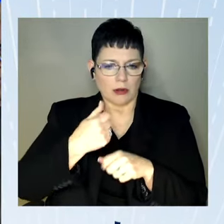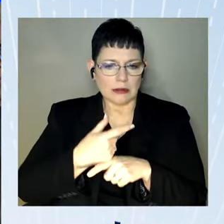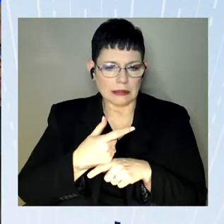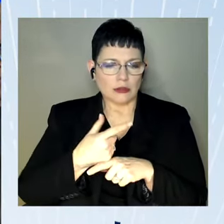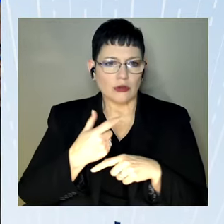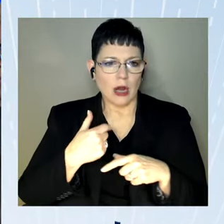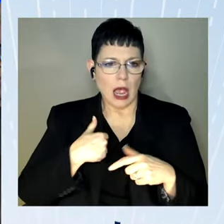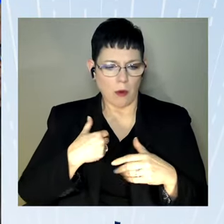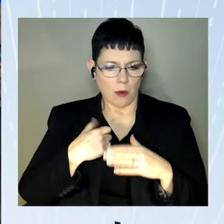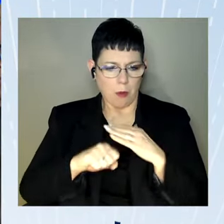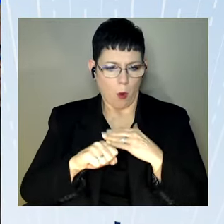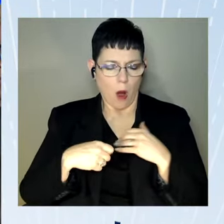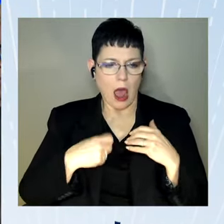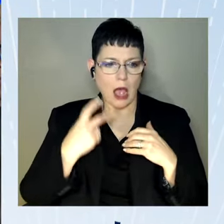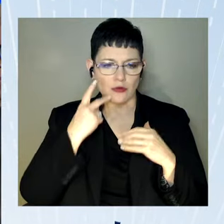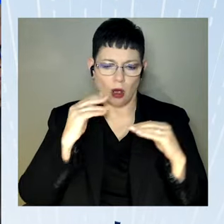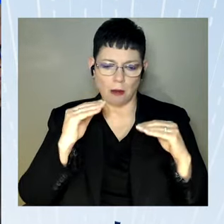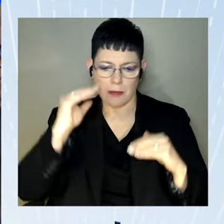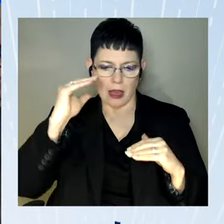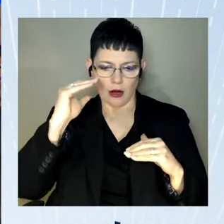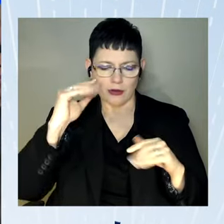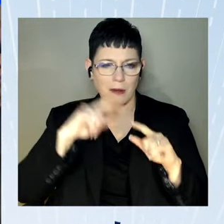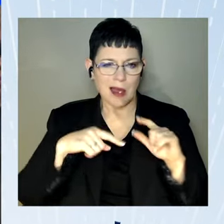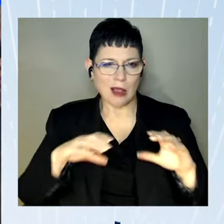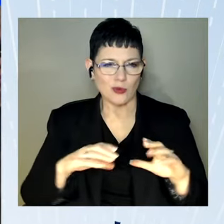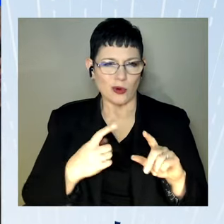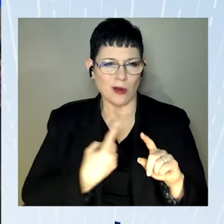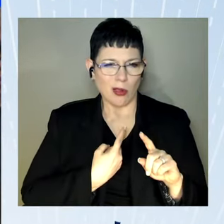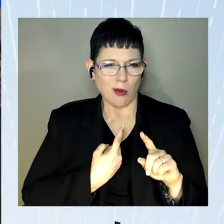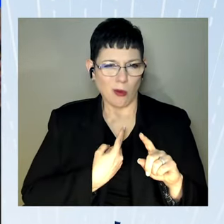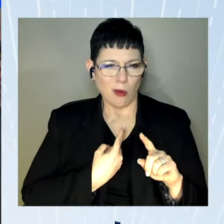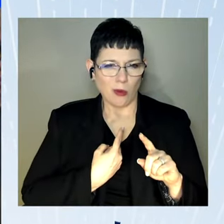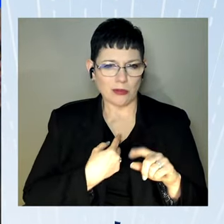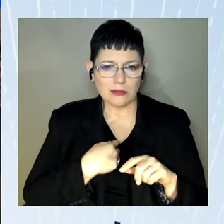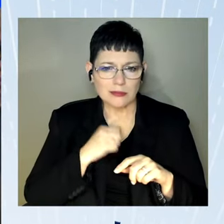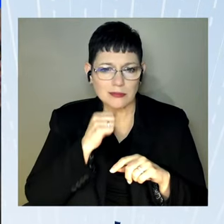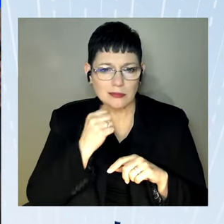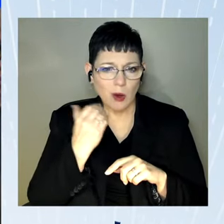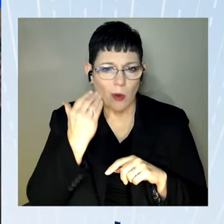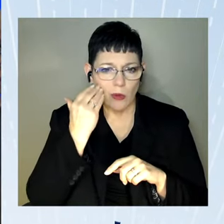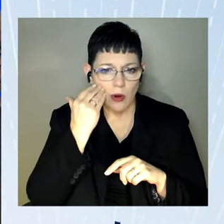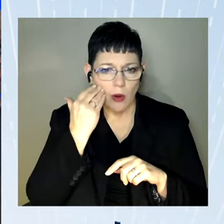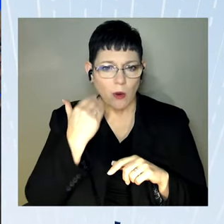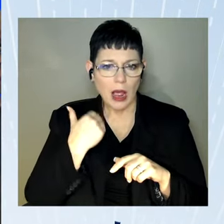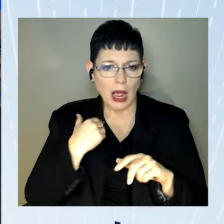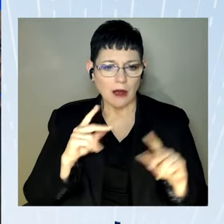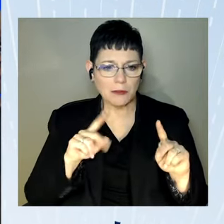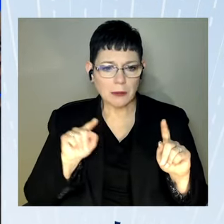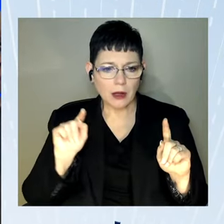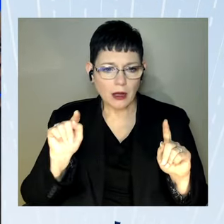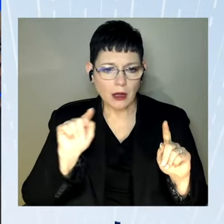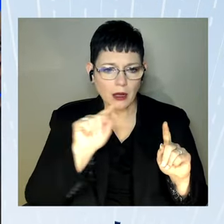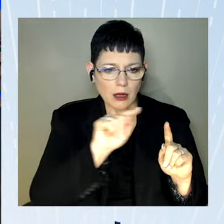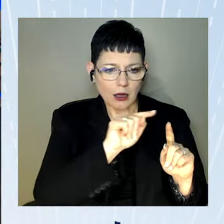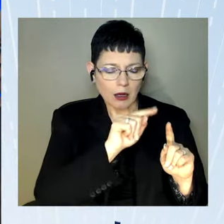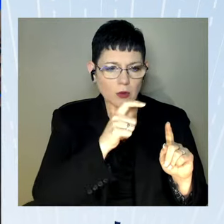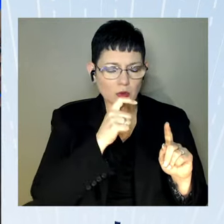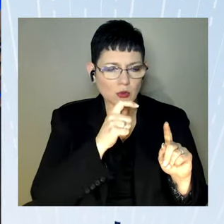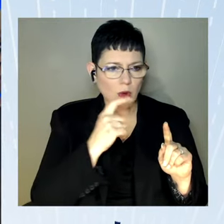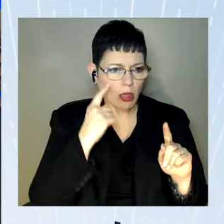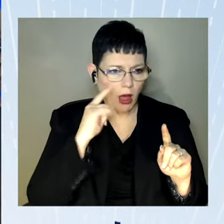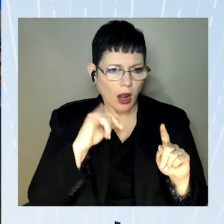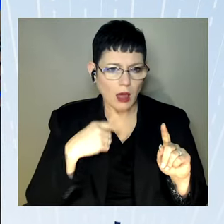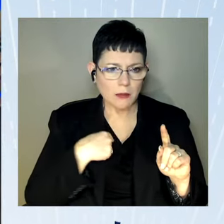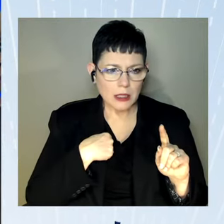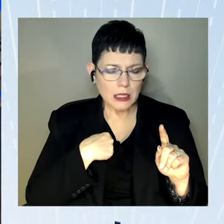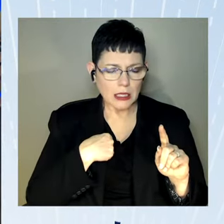the disparity, but I was doing it by myself. And I didn't know that there was people out there that were like-minded, that were willing to stand by